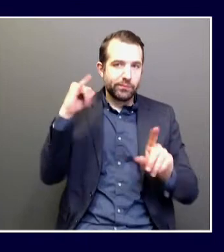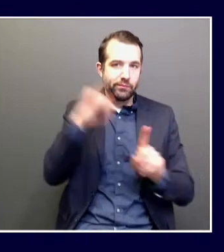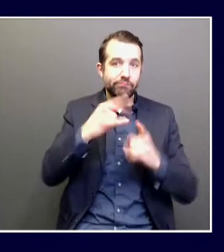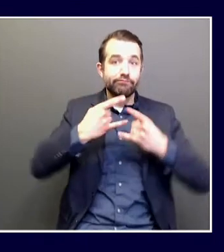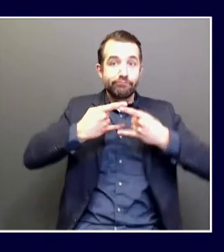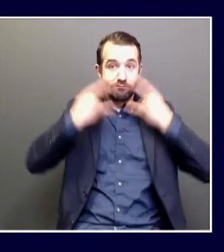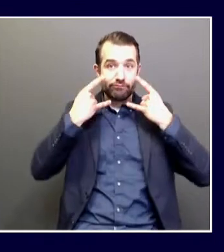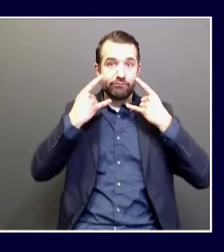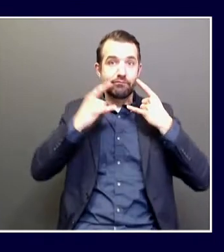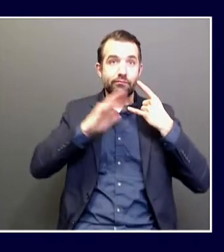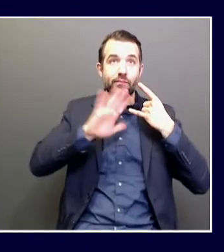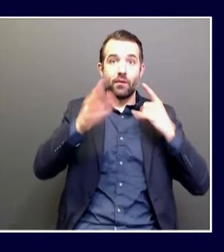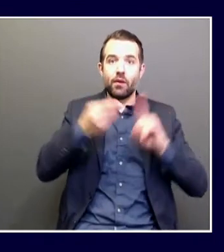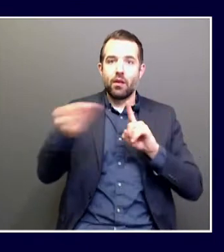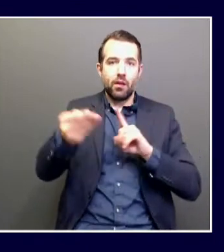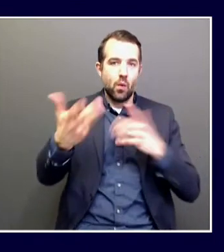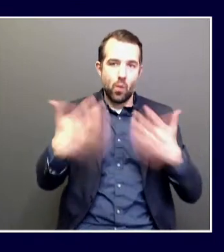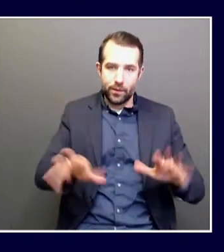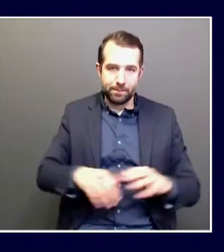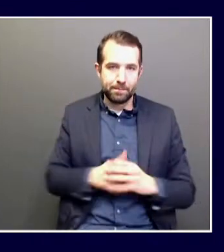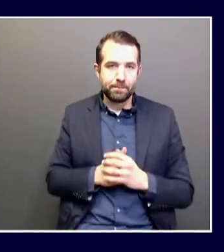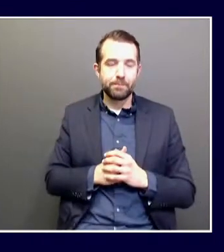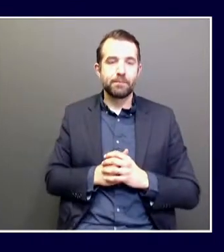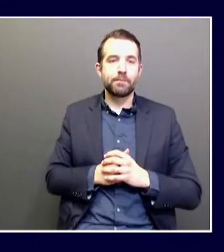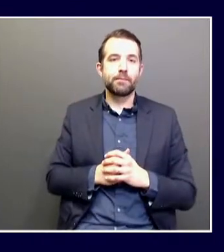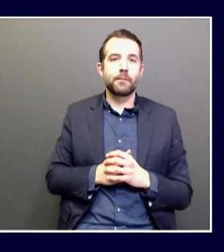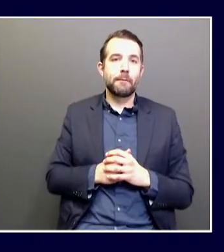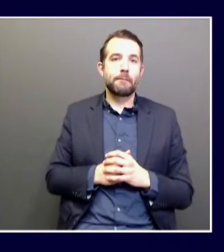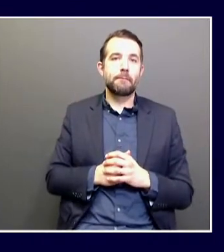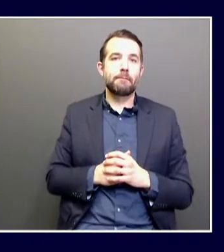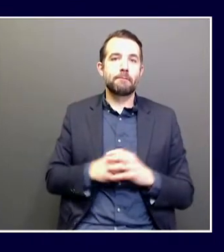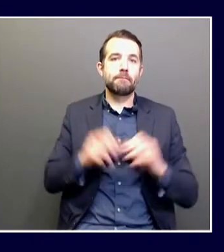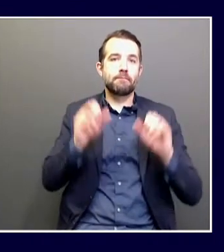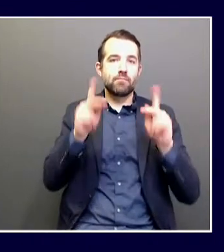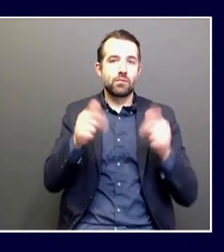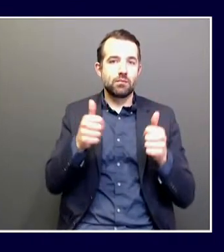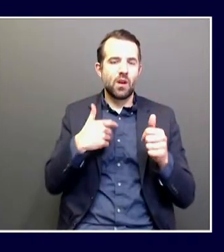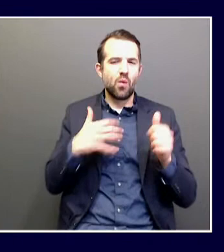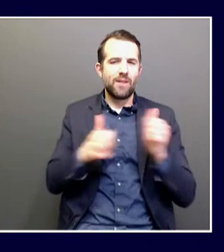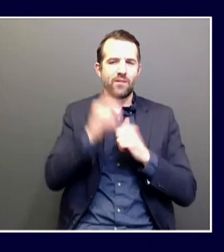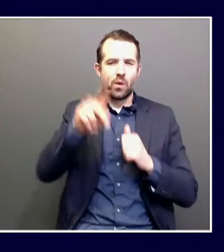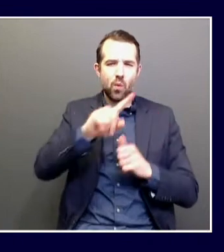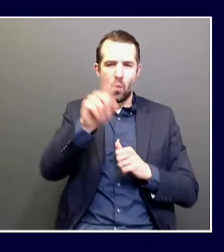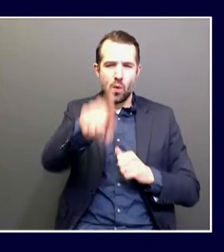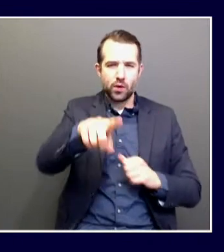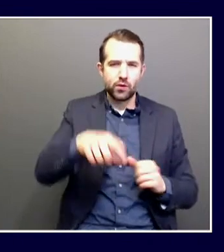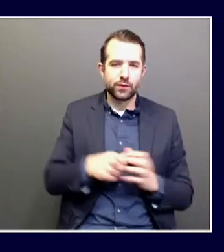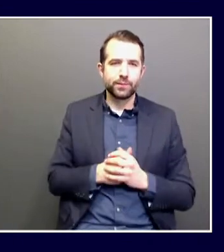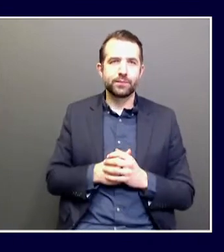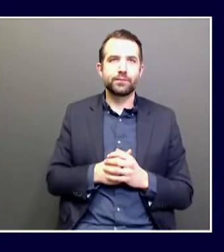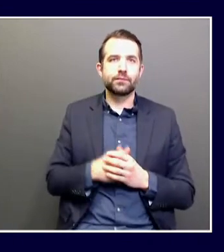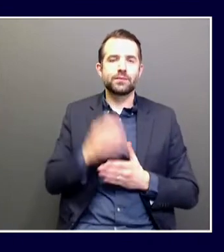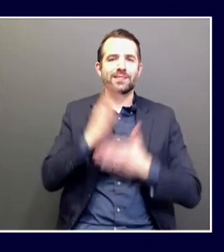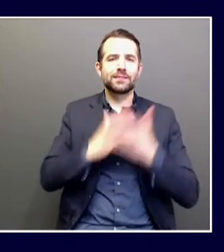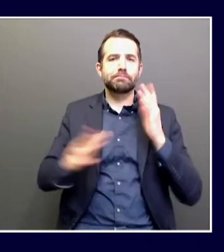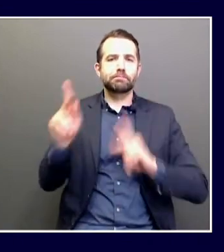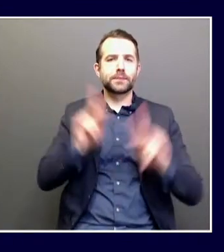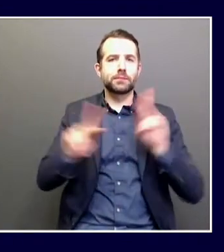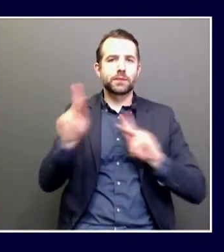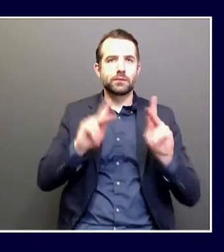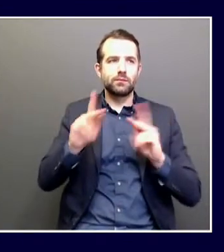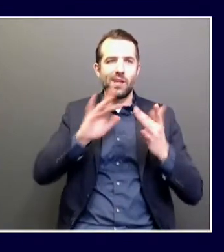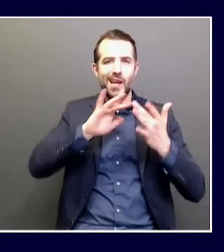infected. Okay, and then I do have a follow-up to that, because there are people reporting online that they have